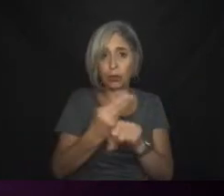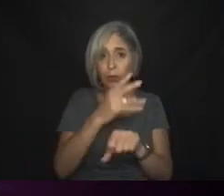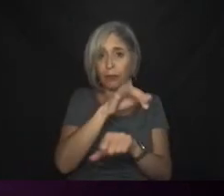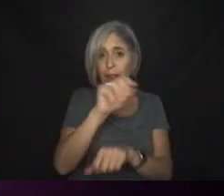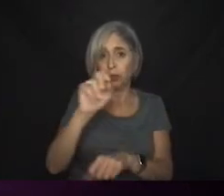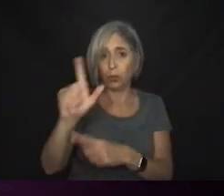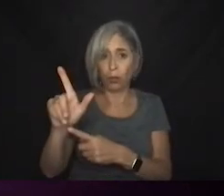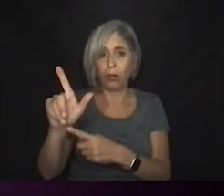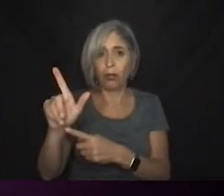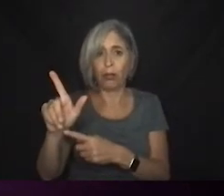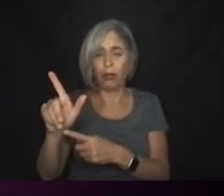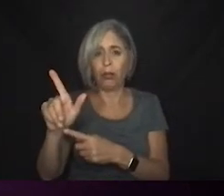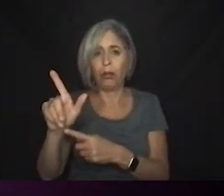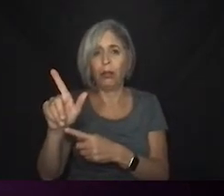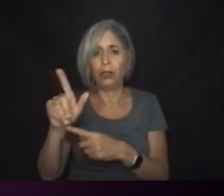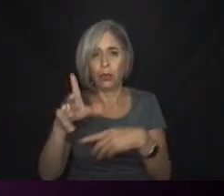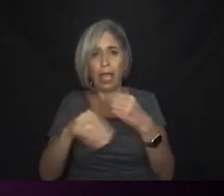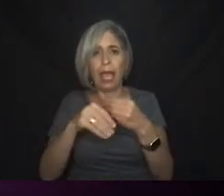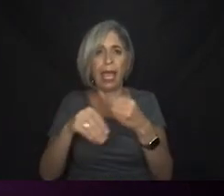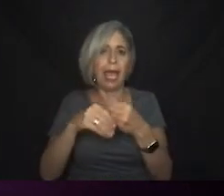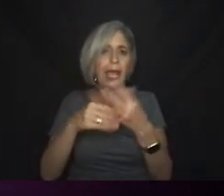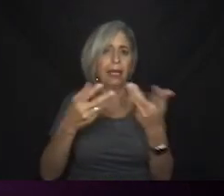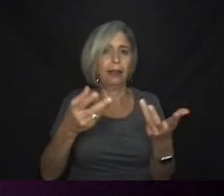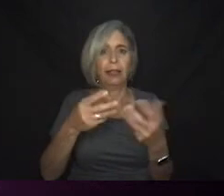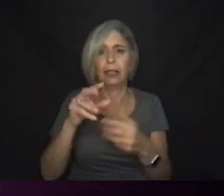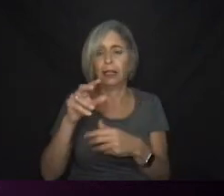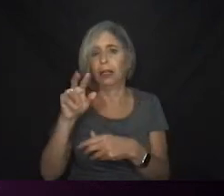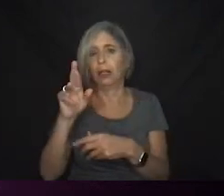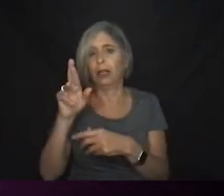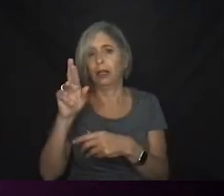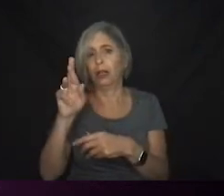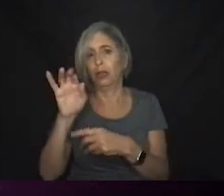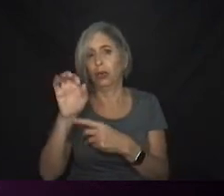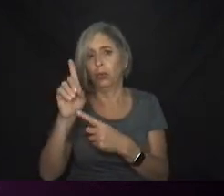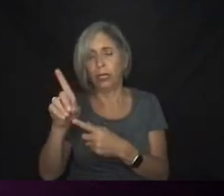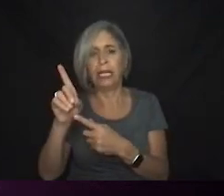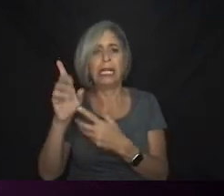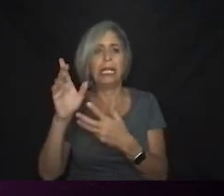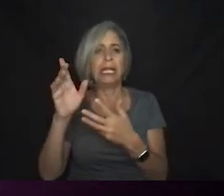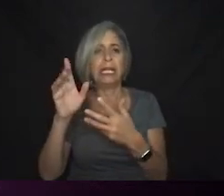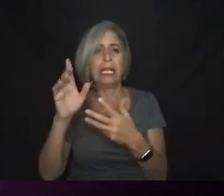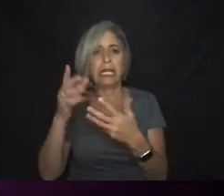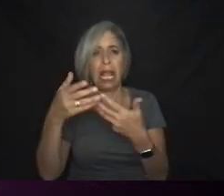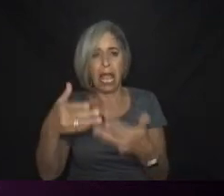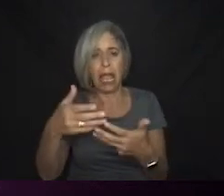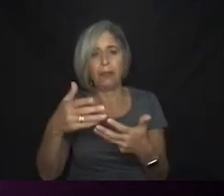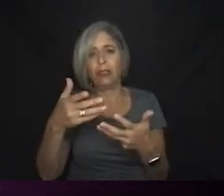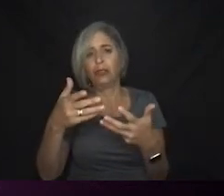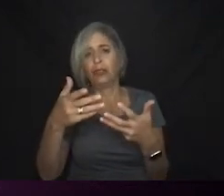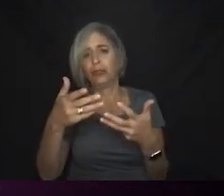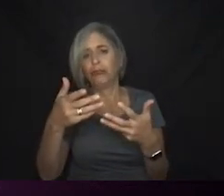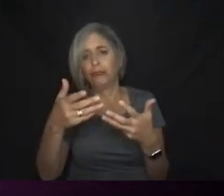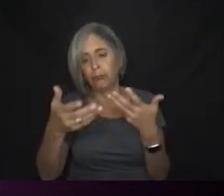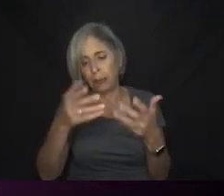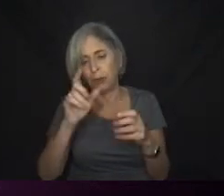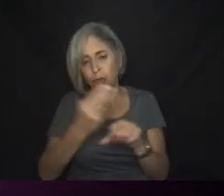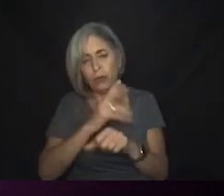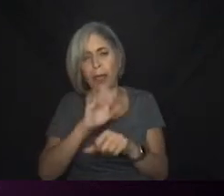more Postgreses, you'll add like a read replica, maybe more if you're read heavy, which you probably are, you would be.